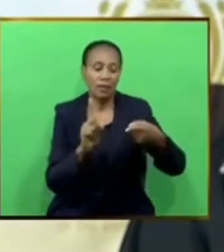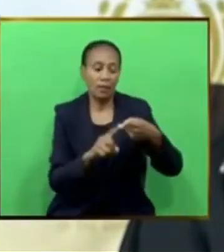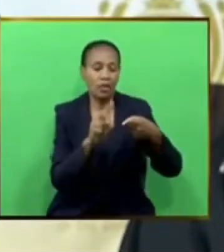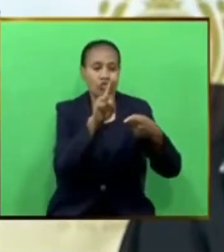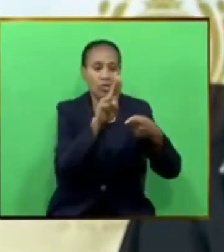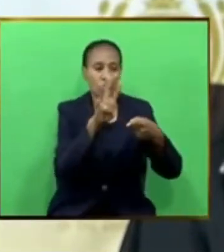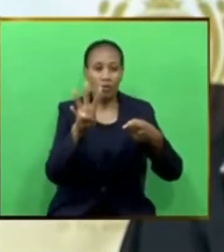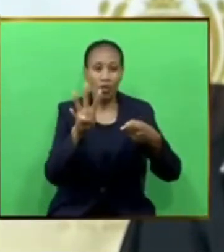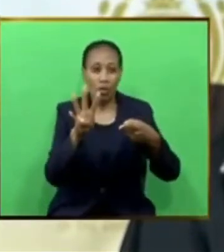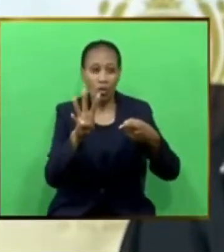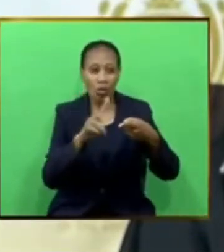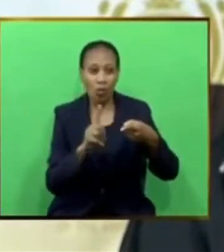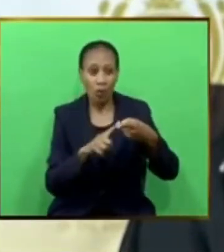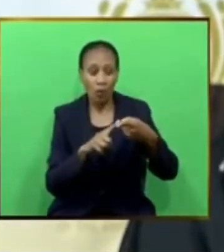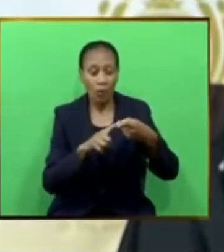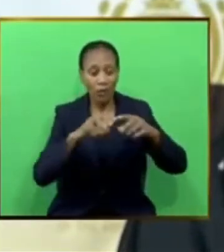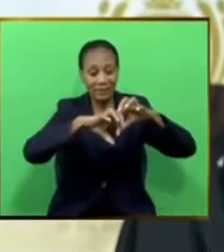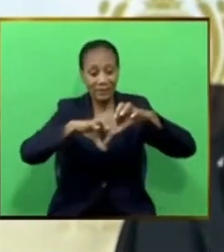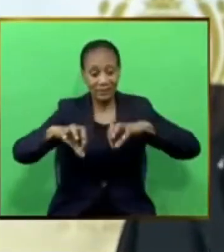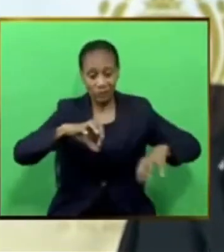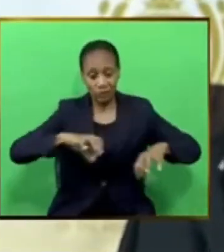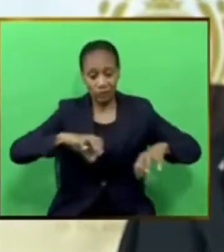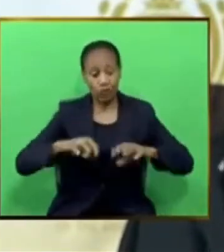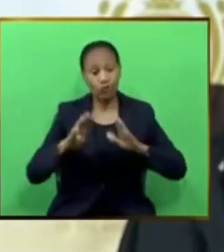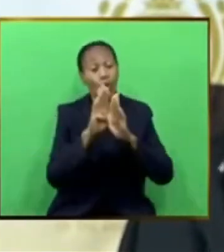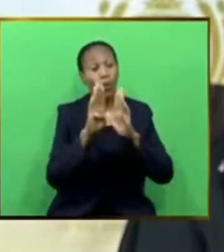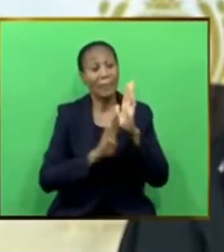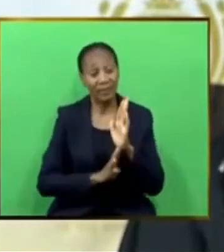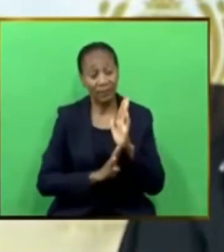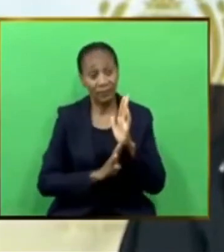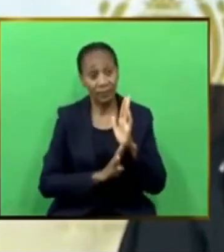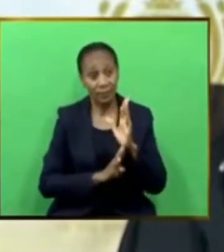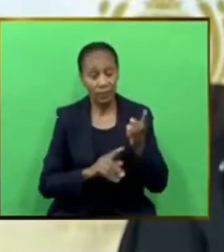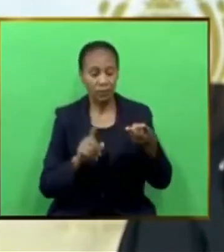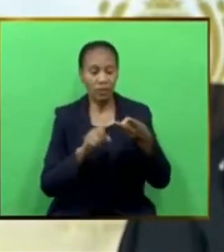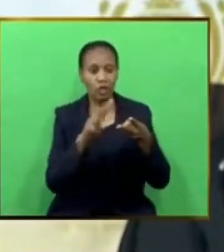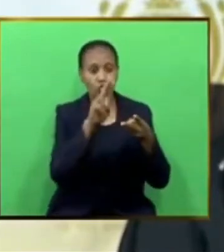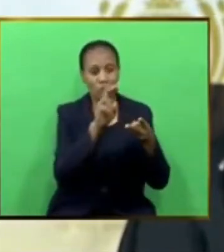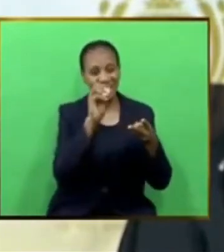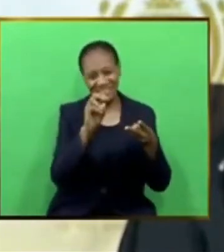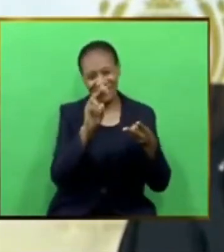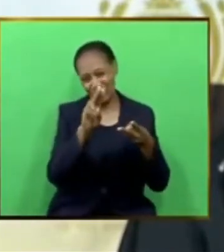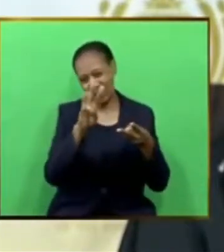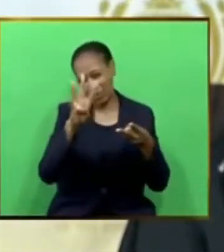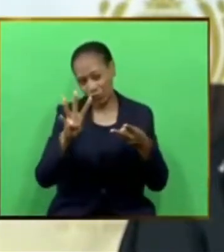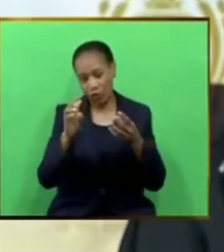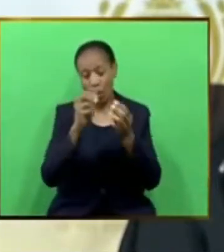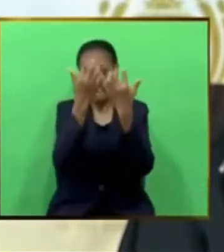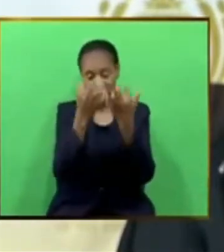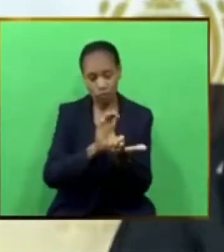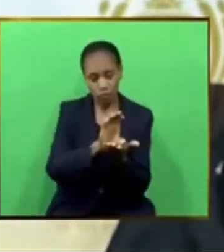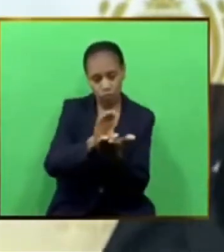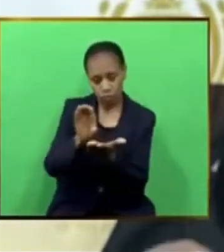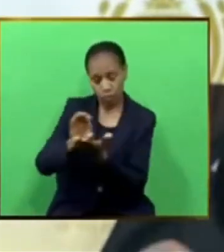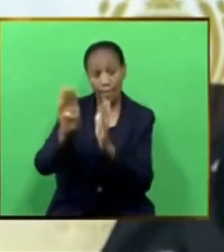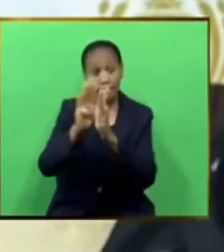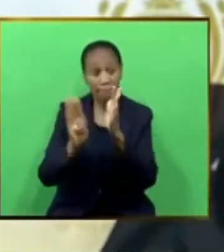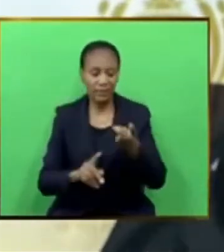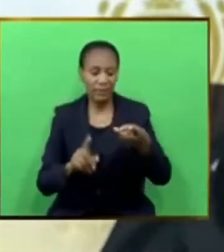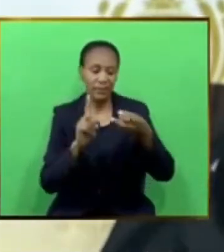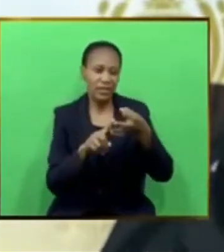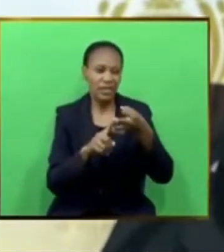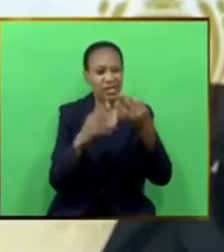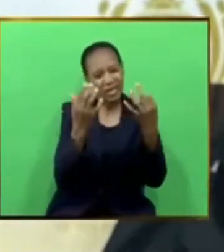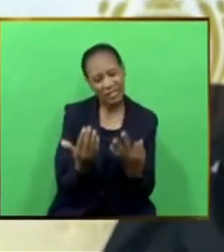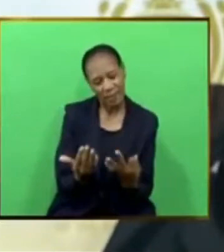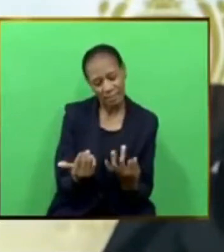24 Division of Revenue Bill, the 2024 Appropriation Bill, the estimates